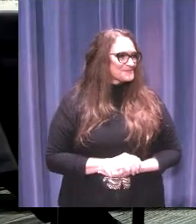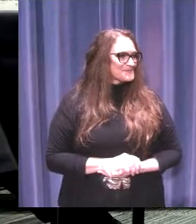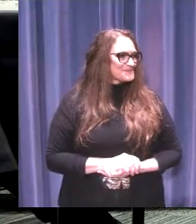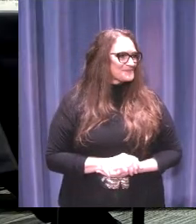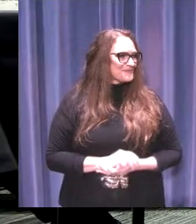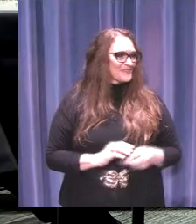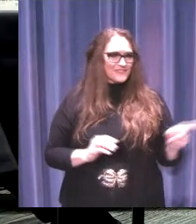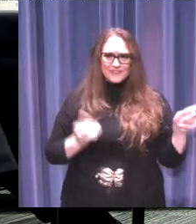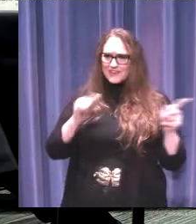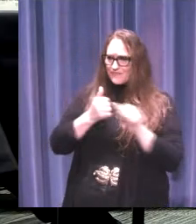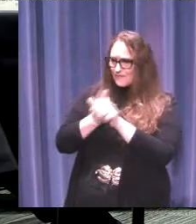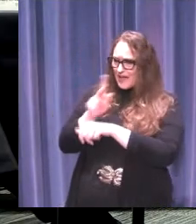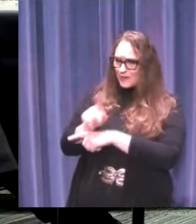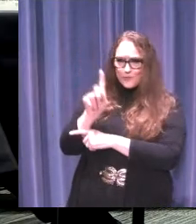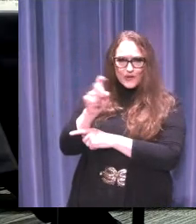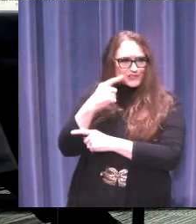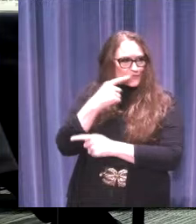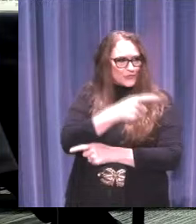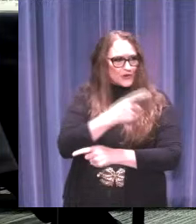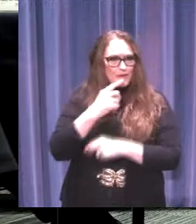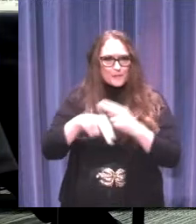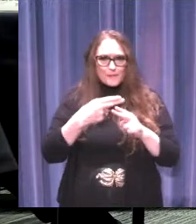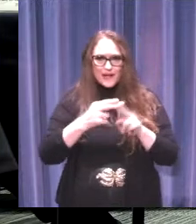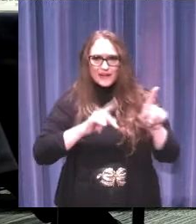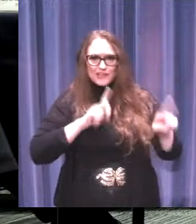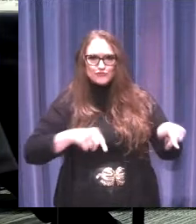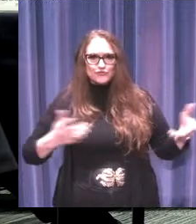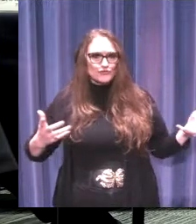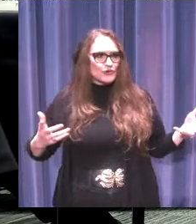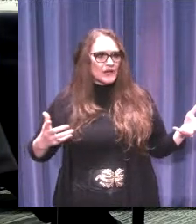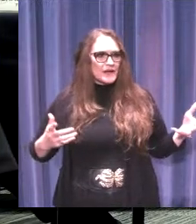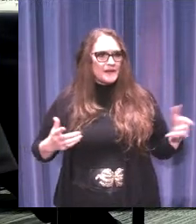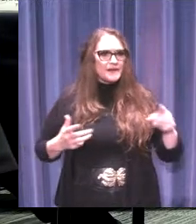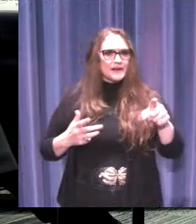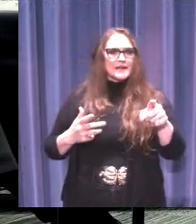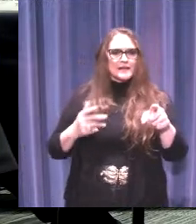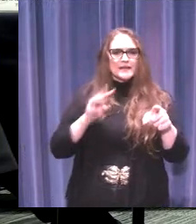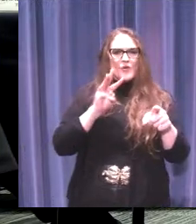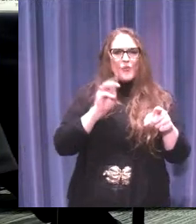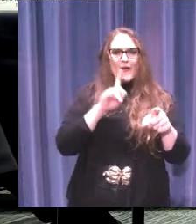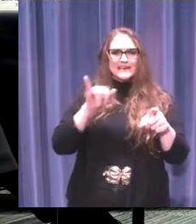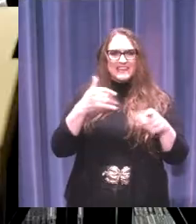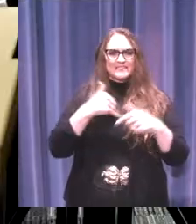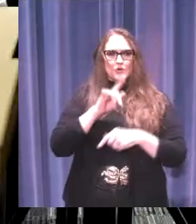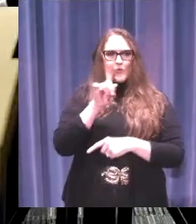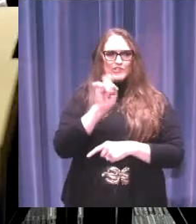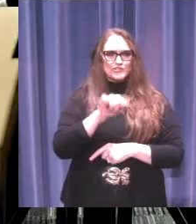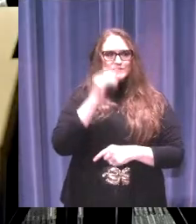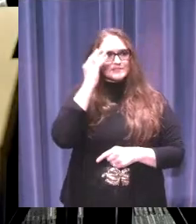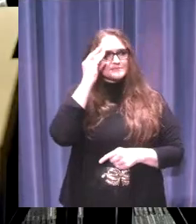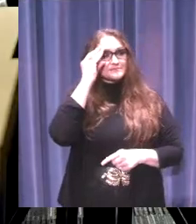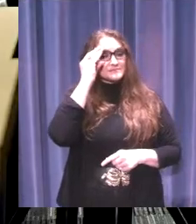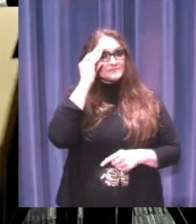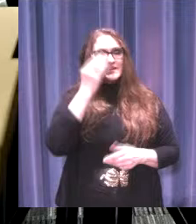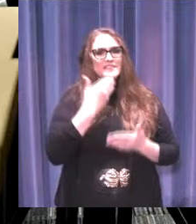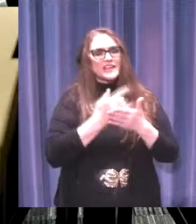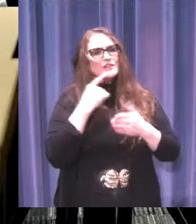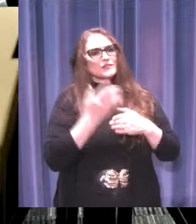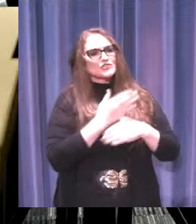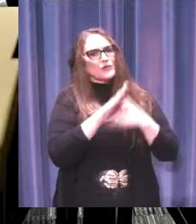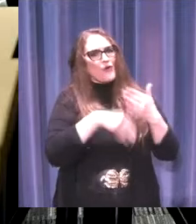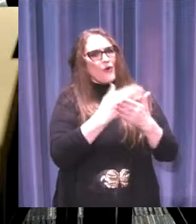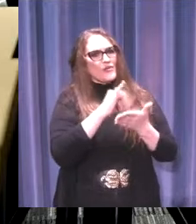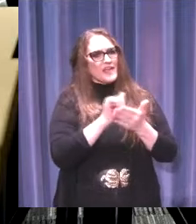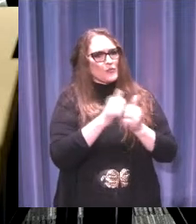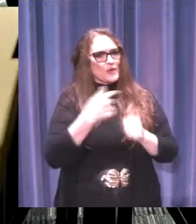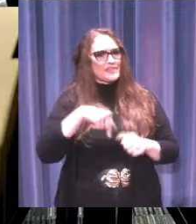Are there any follow-up questions for him regarding that answer? I have a question. Thank you for sharing all that with us,